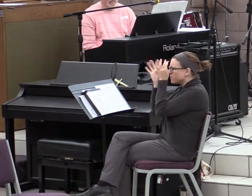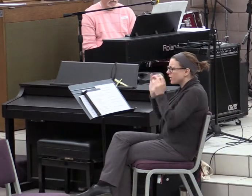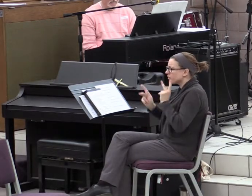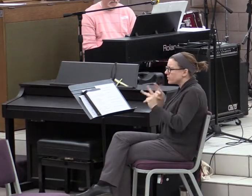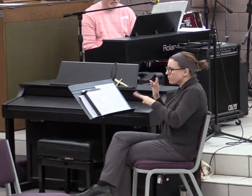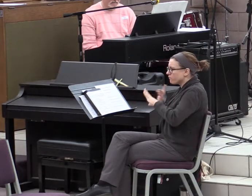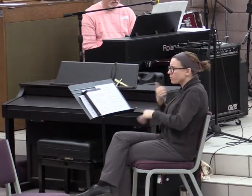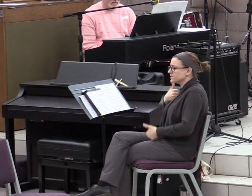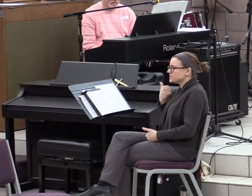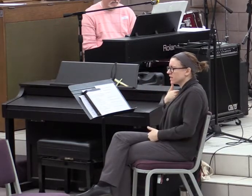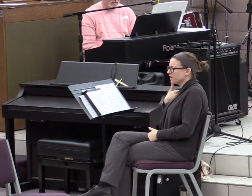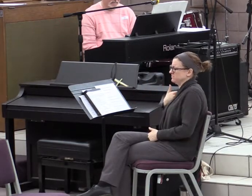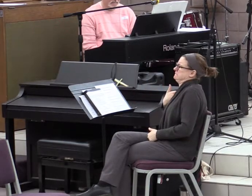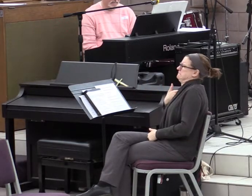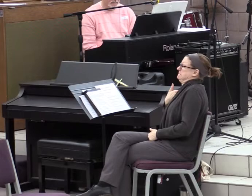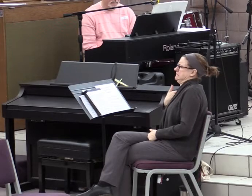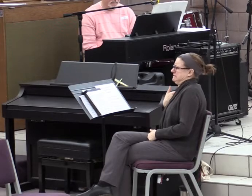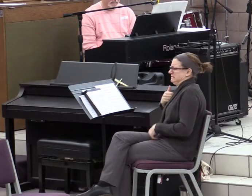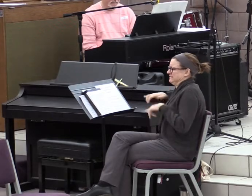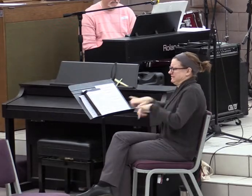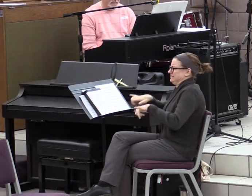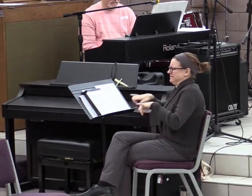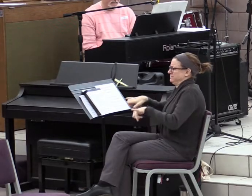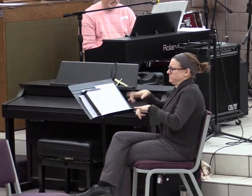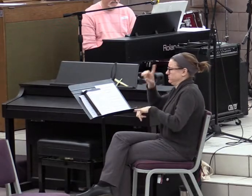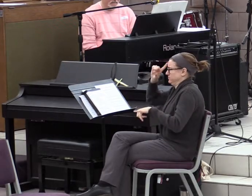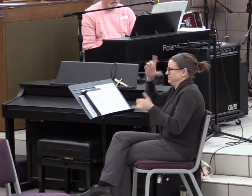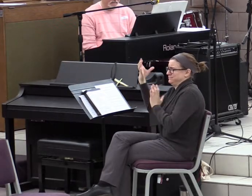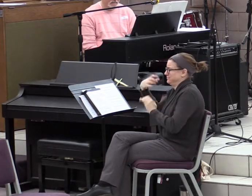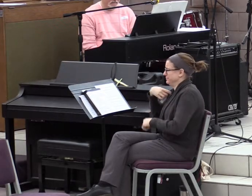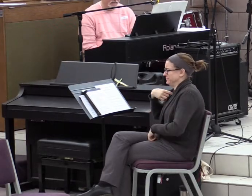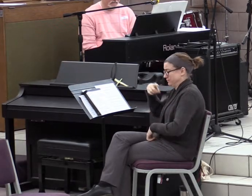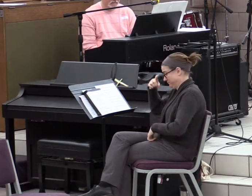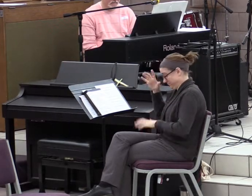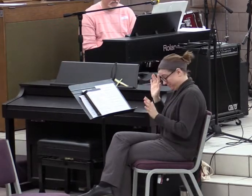else before me. Oh man, that messes me up.